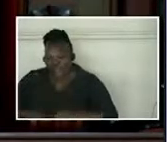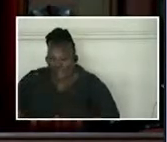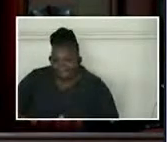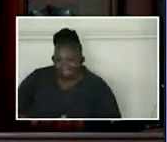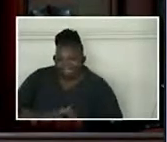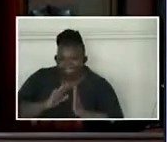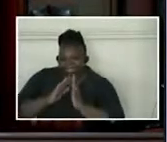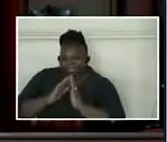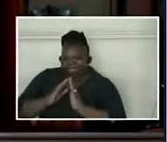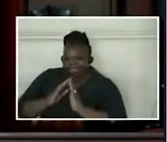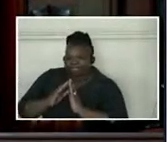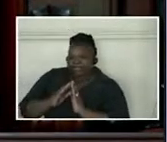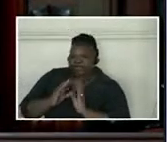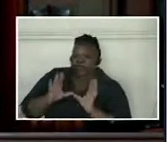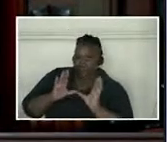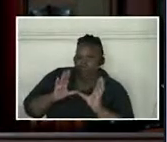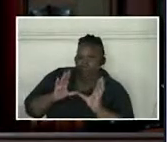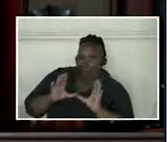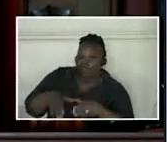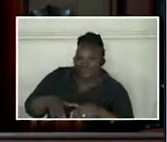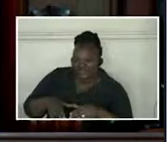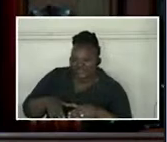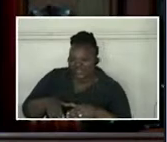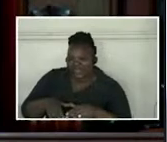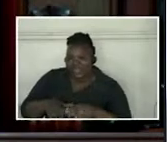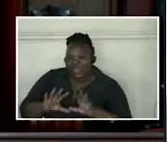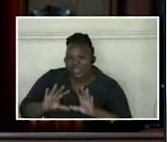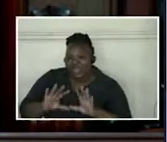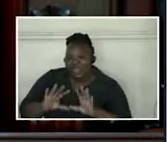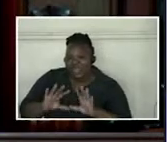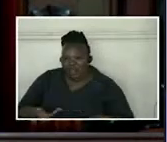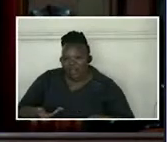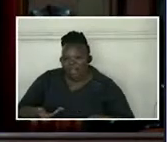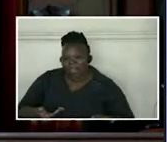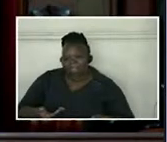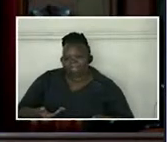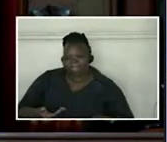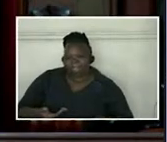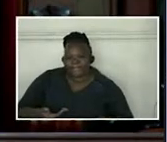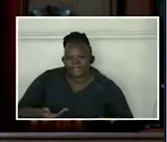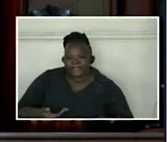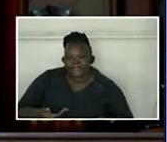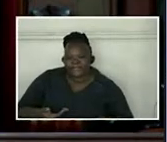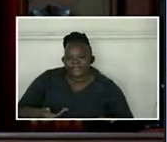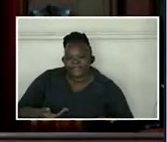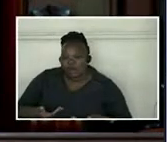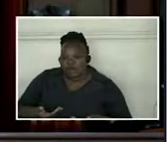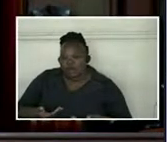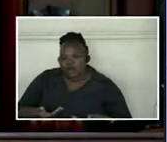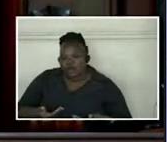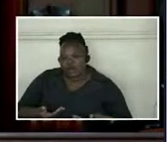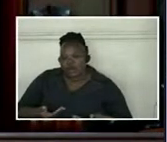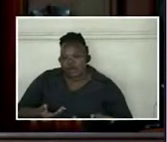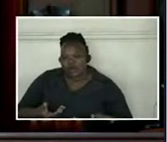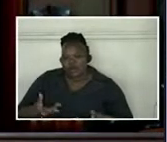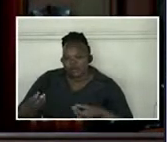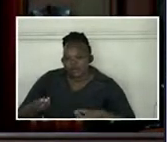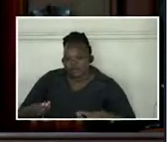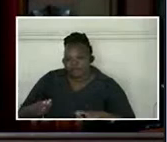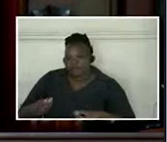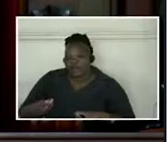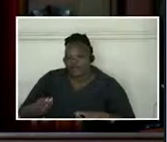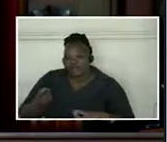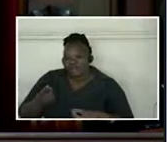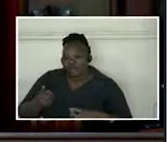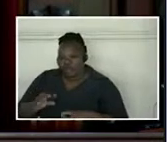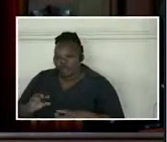acknowledges and welcomes the proclamation by the government as per the request of the premature meant section